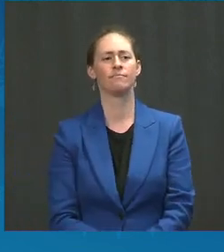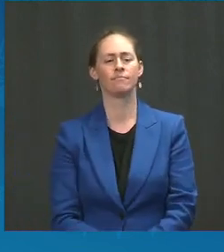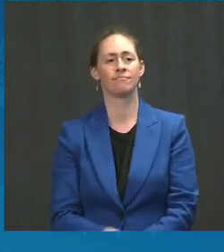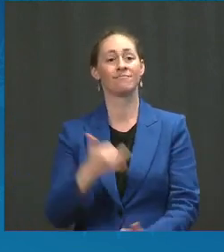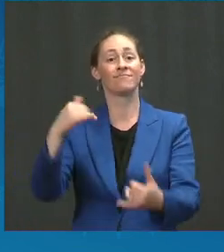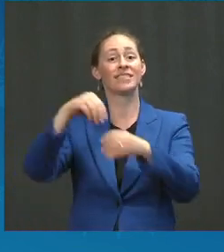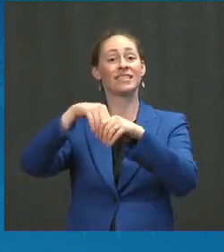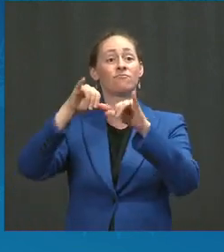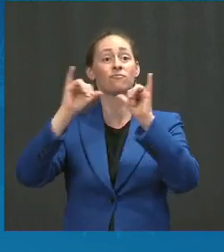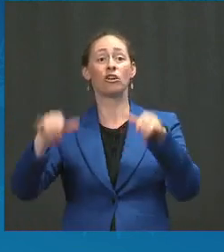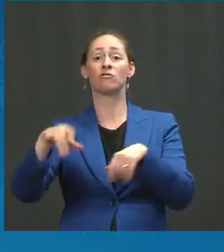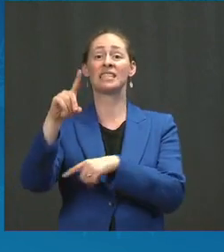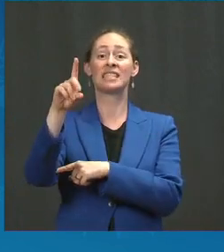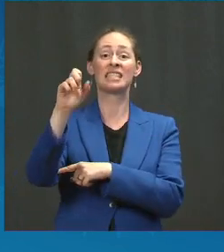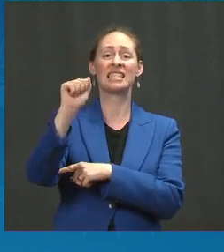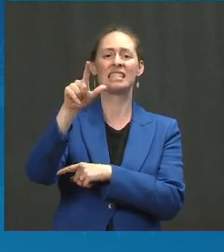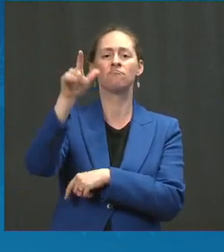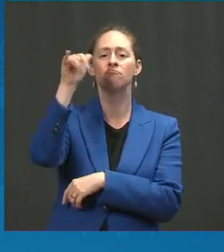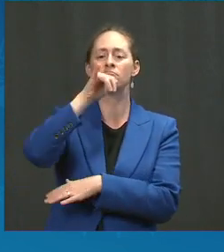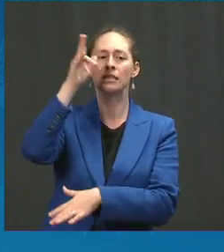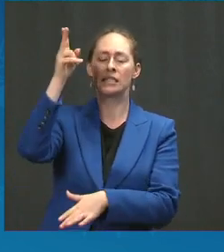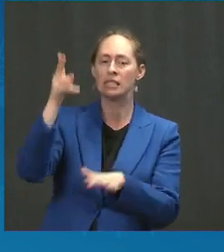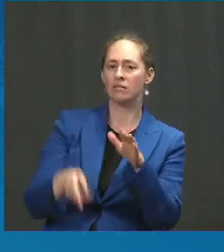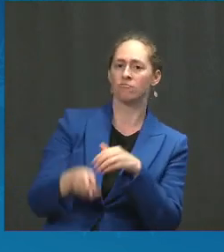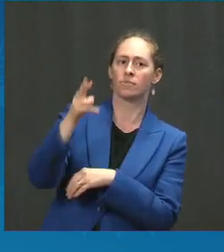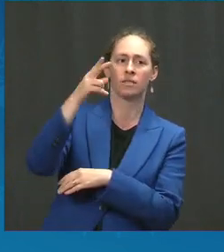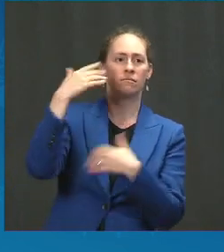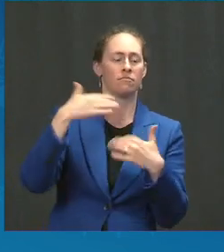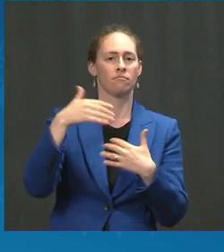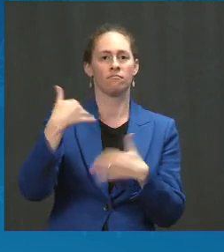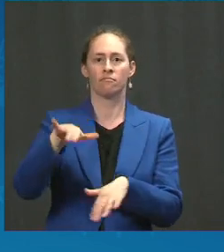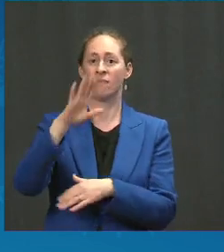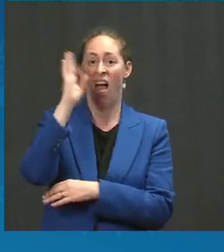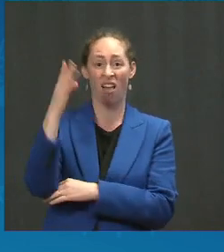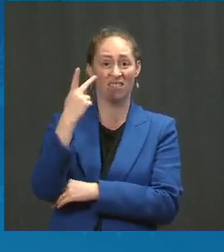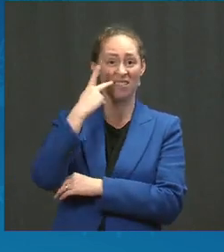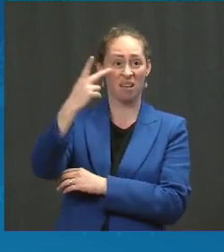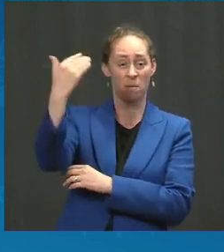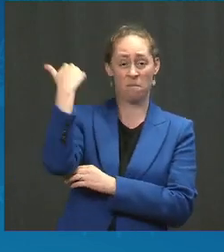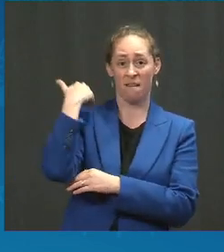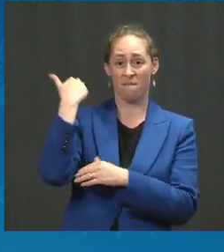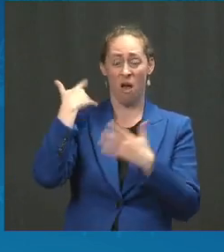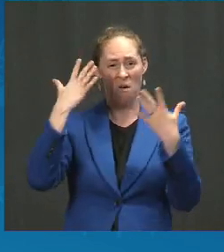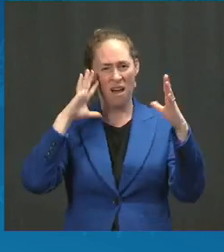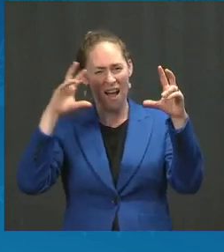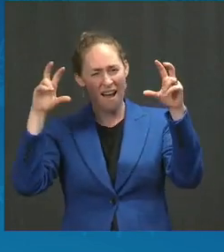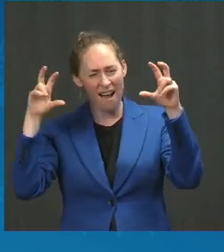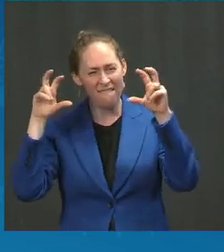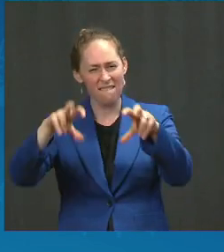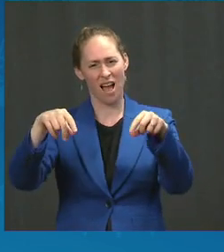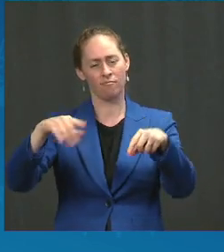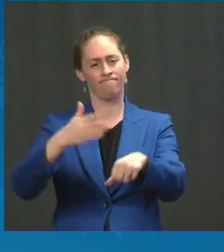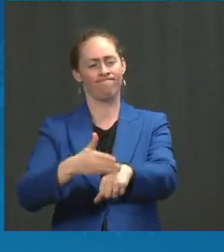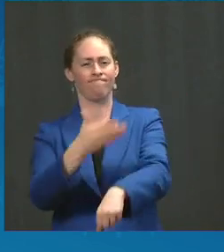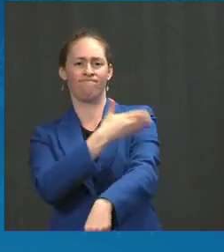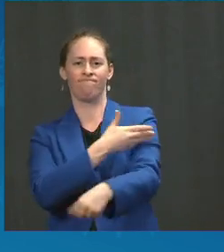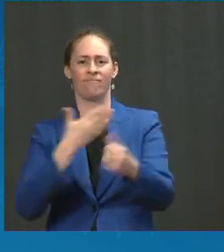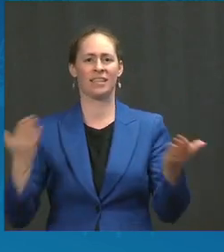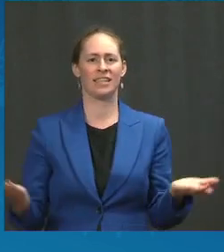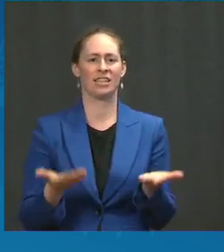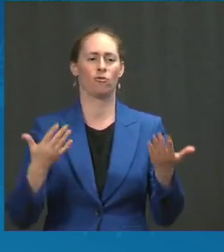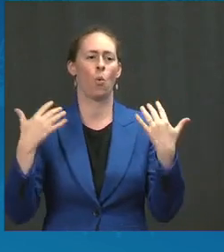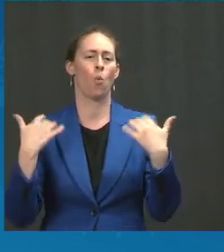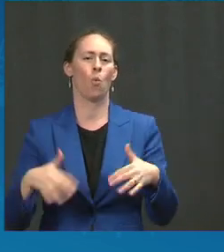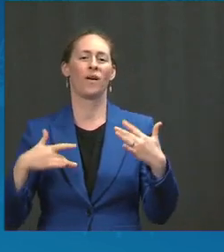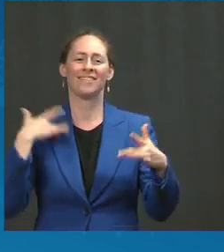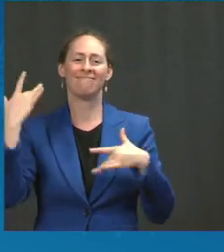because it will make a once-in-a-generation investment in our nation's infrastructure, positioning our small